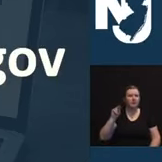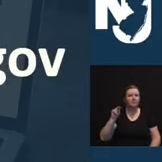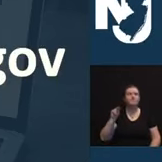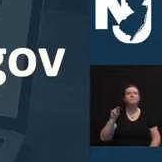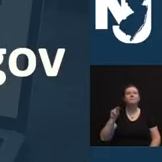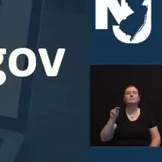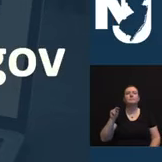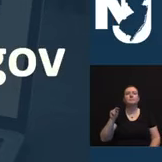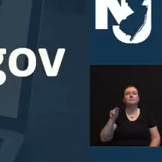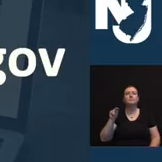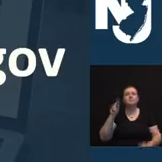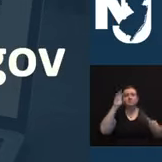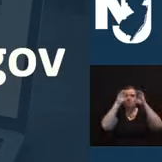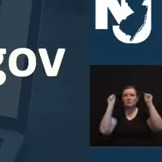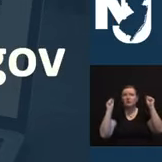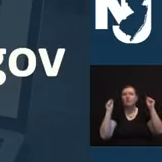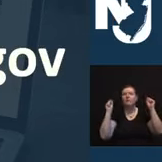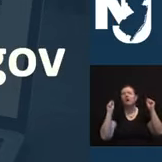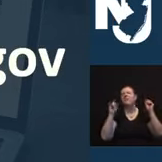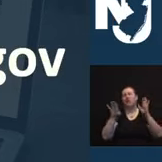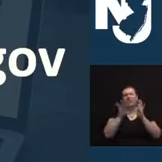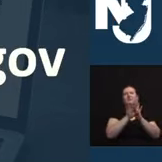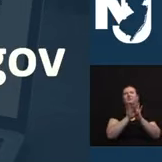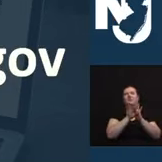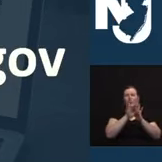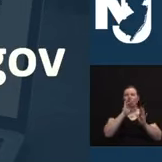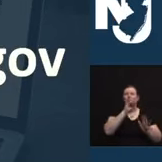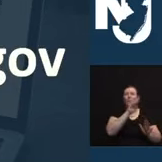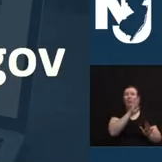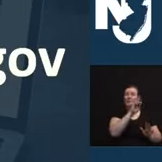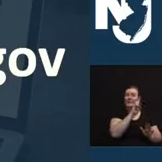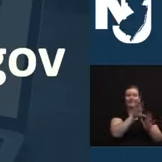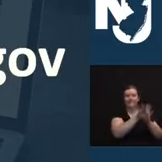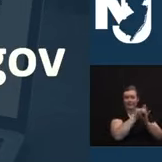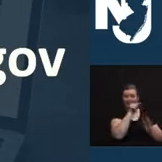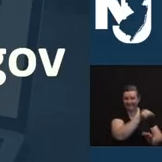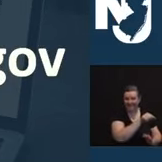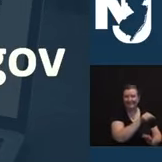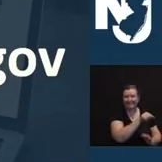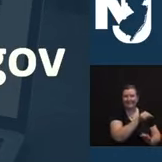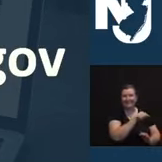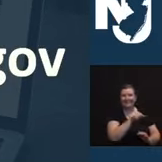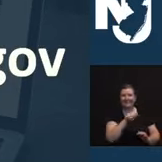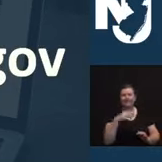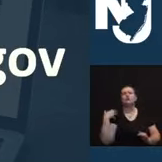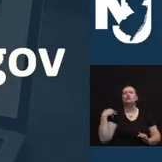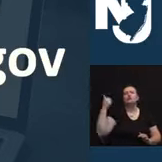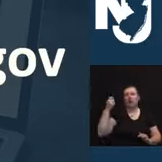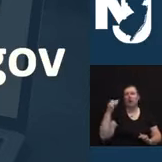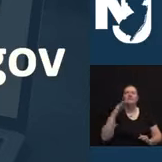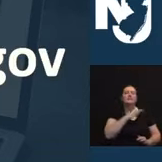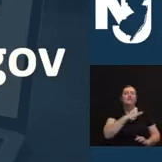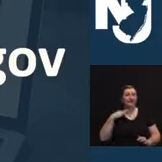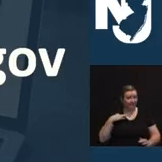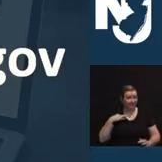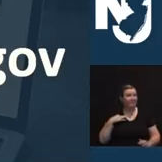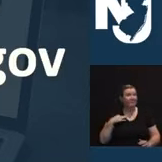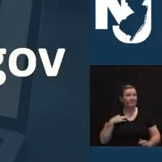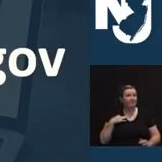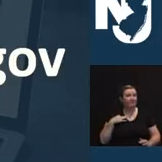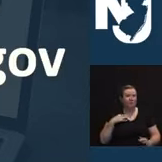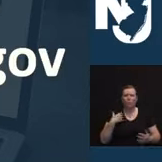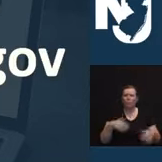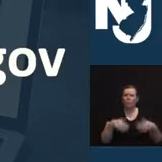Joe Biden's Chief of Staff. Ron's a guy I've known plus or minus over 20 years. He's a guy that